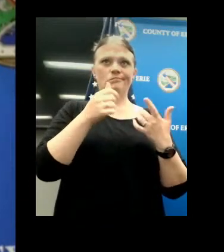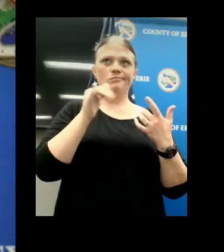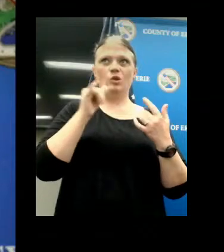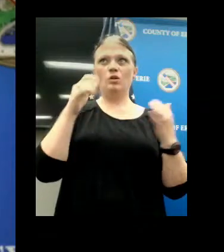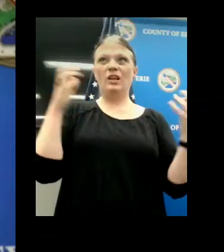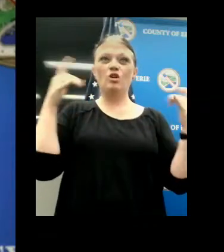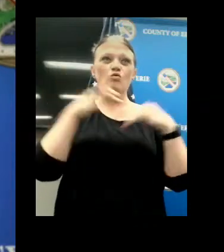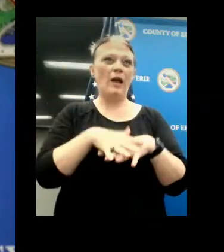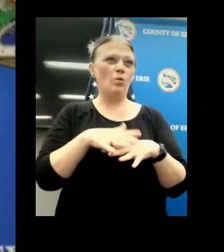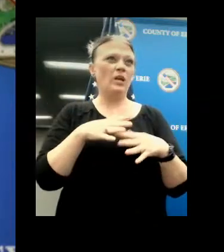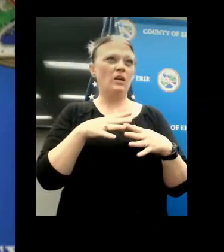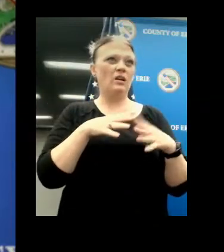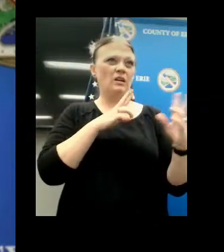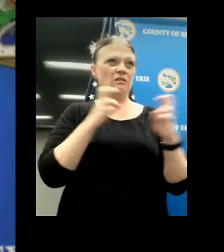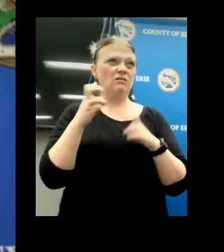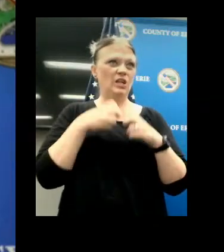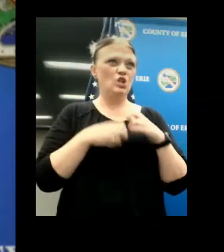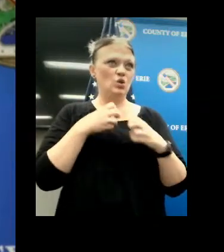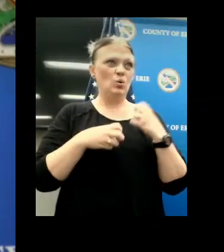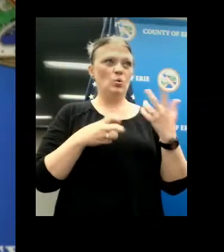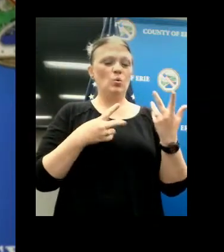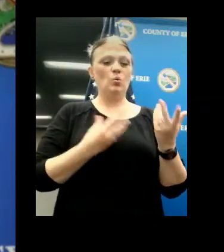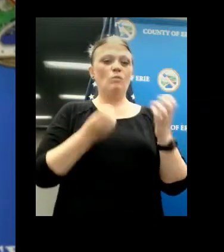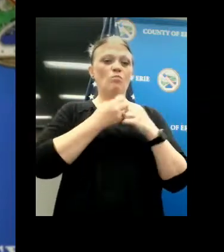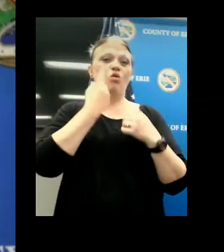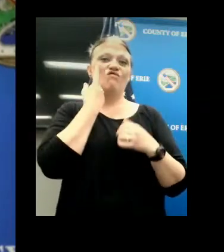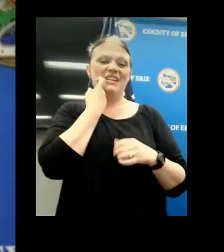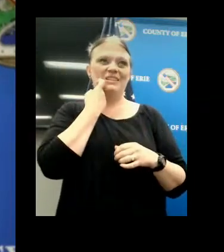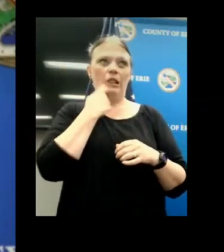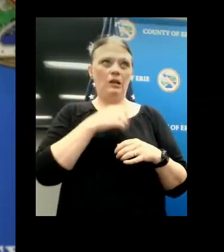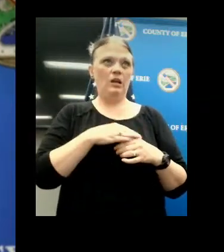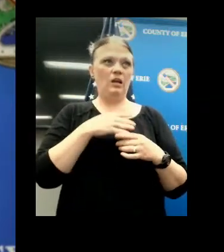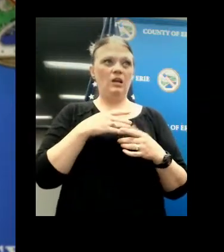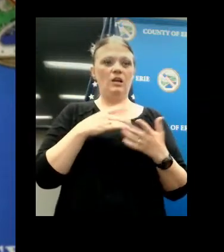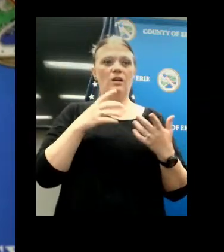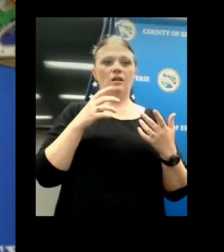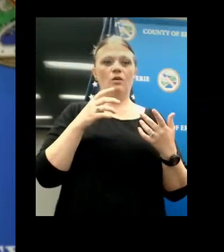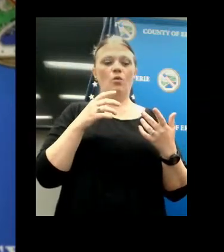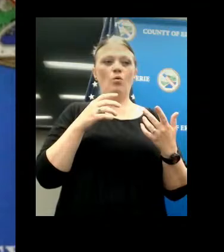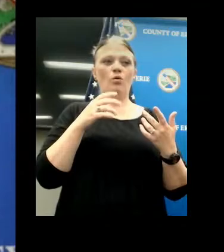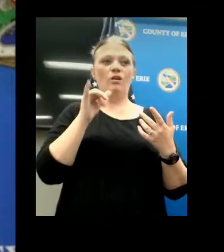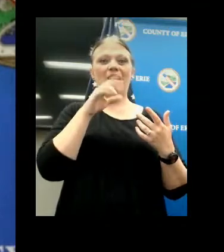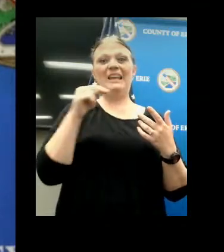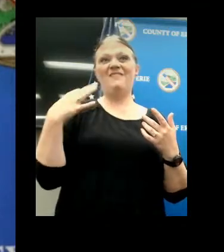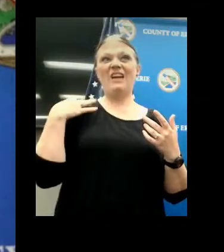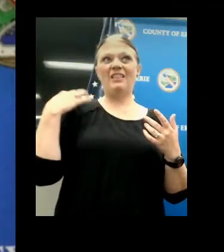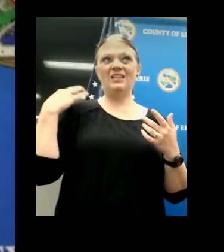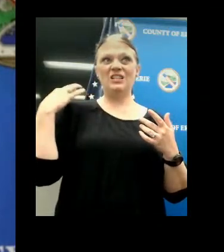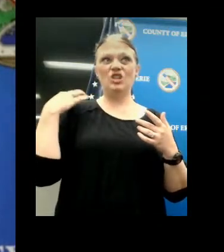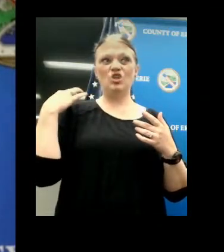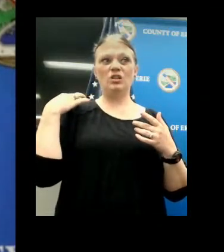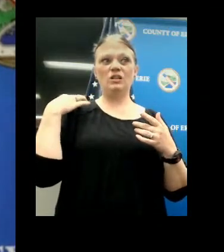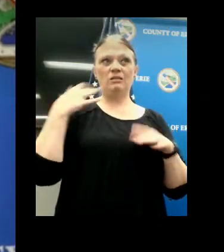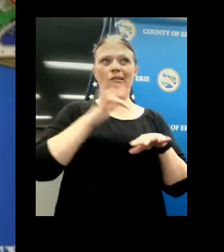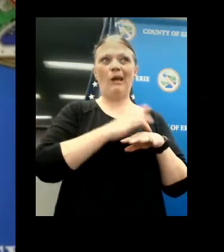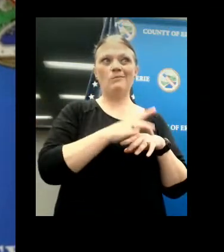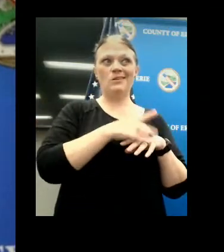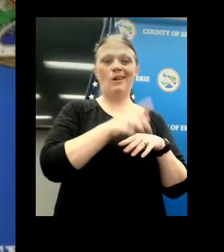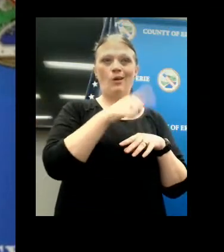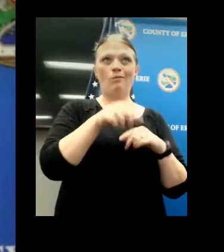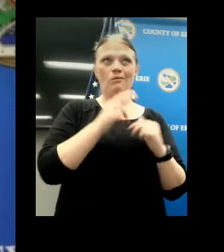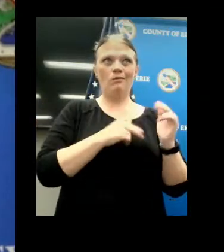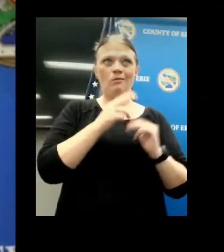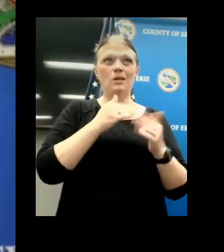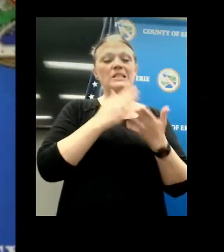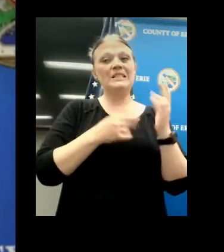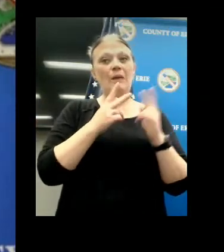like a crowding issue, and more recently, and voluntarily emptying out the facility. Some of the